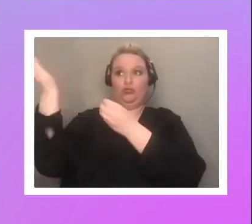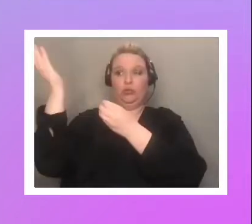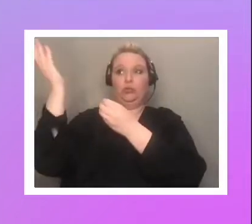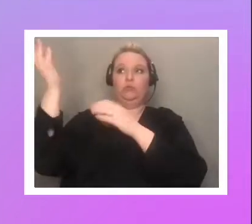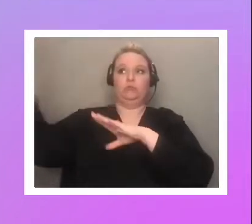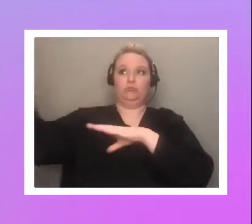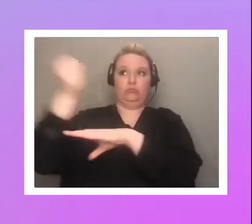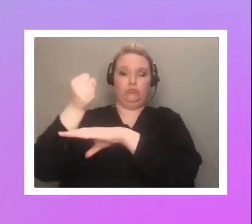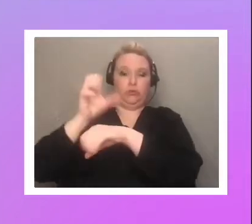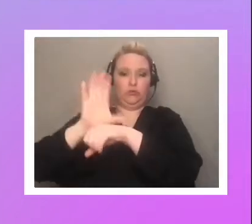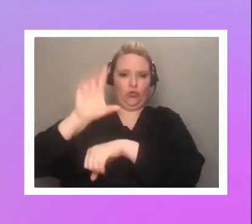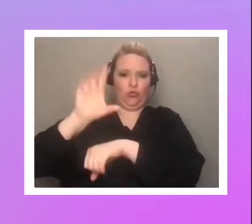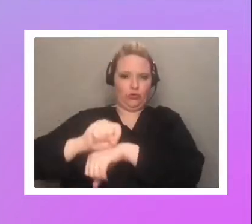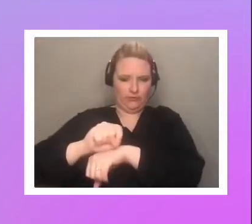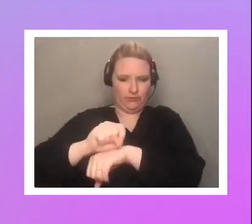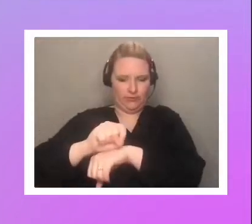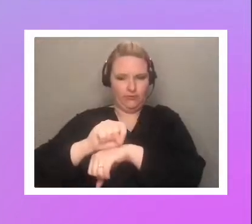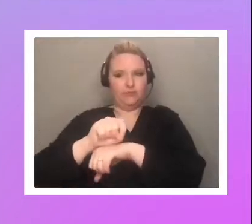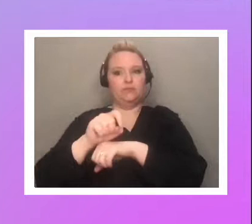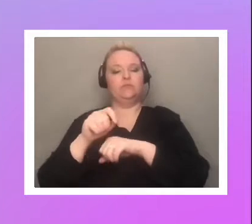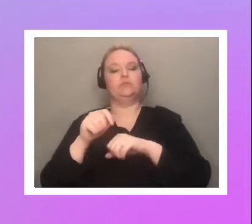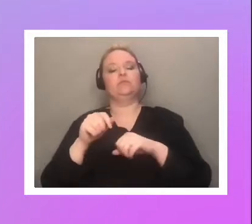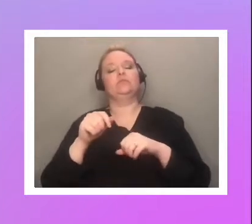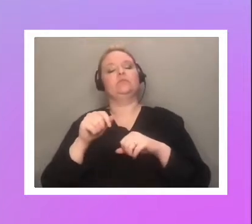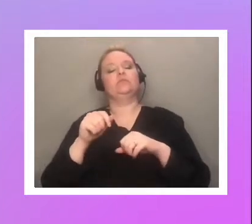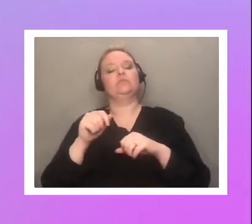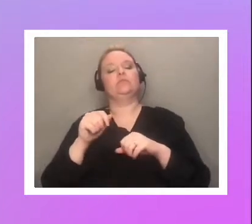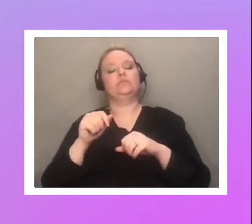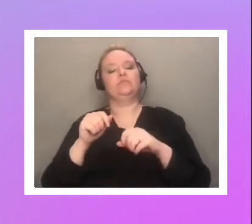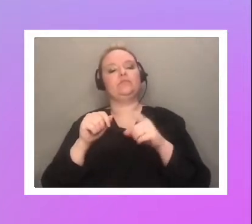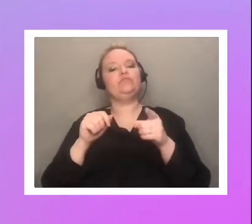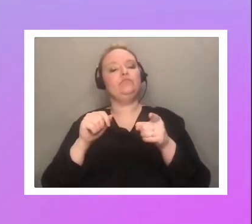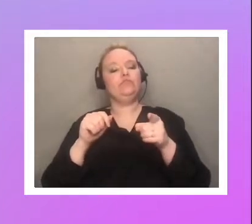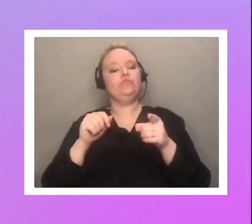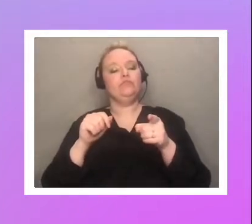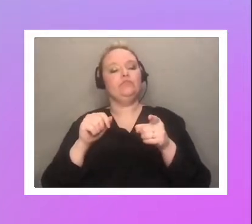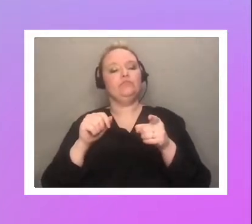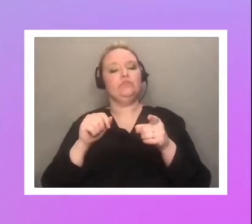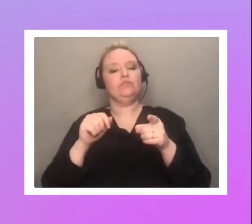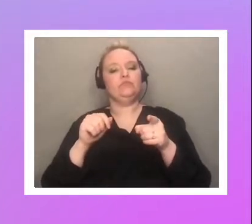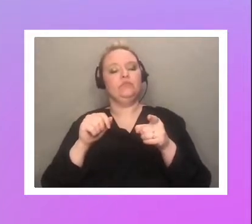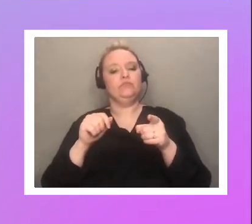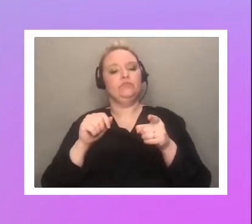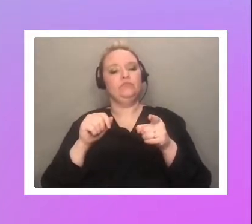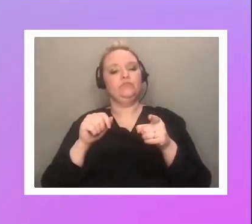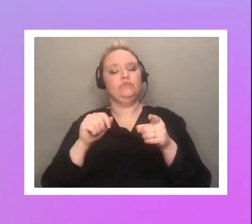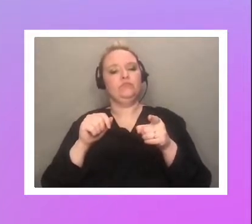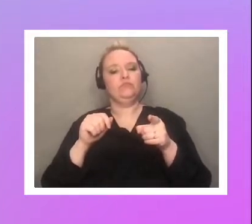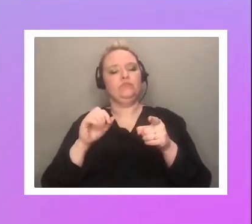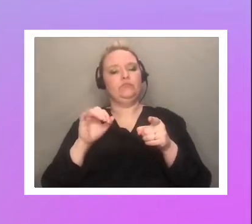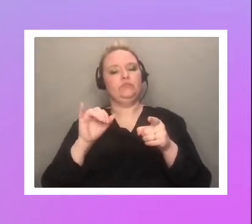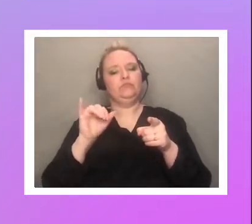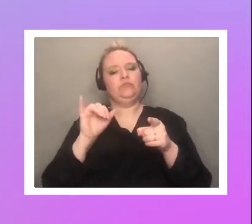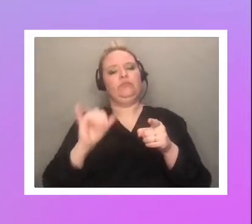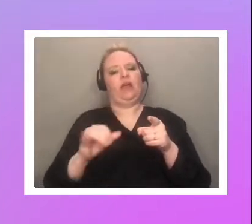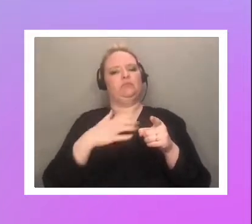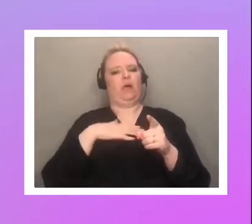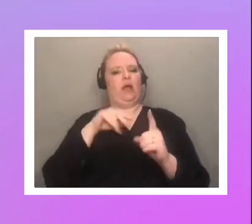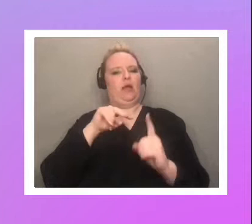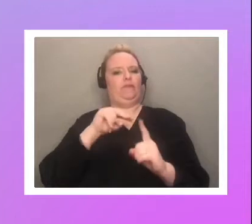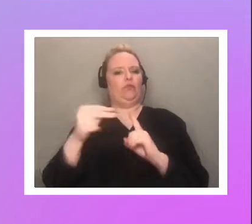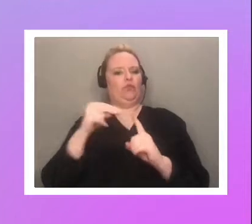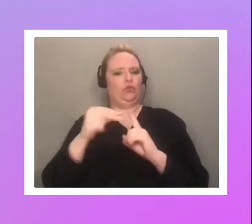external consultants. So this is my perspective